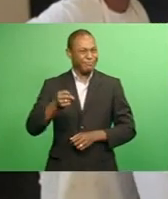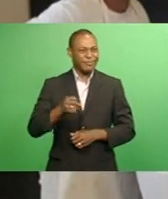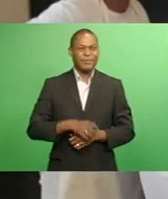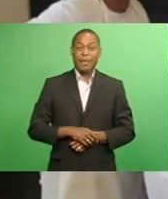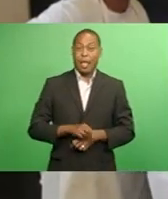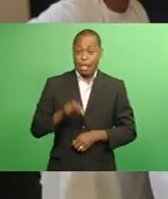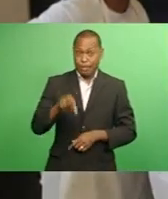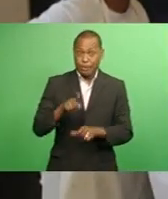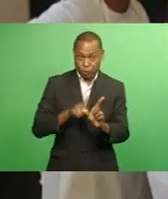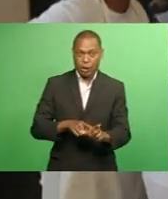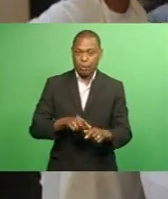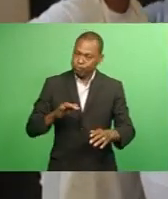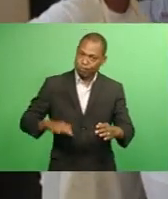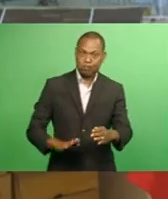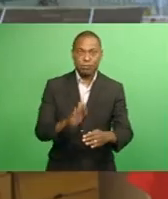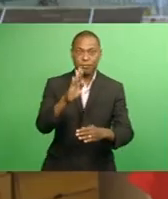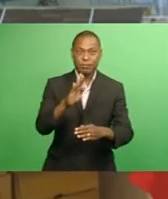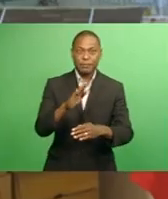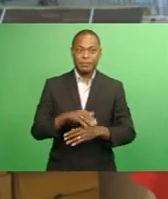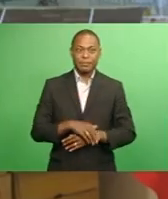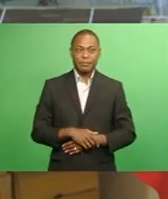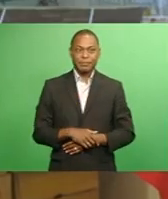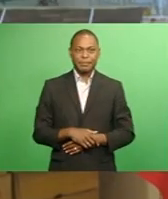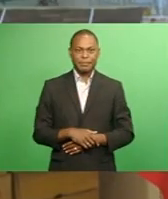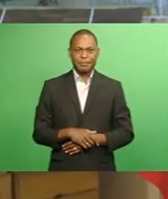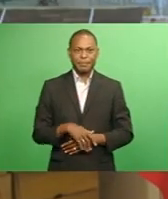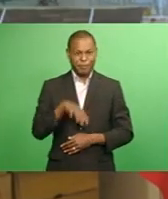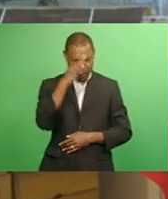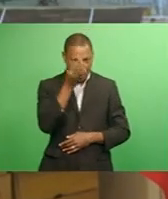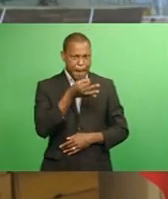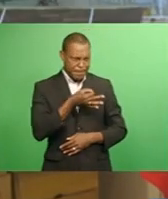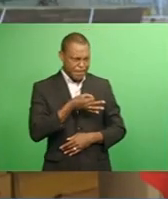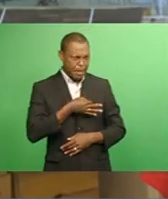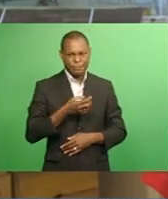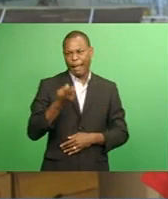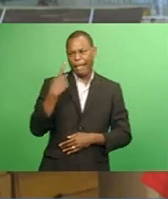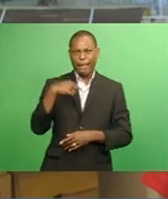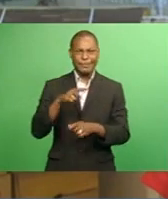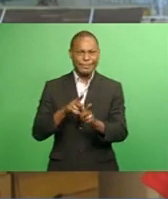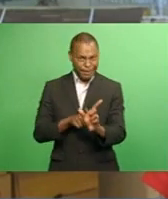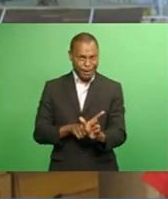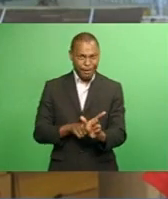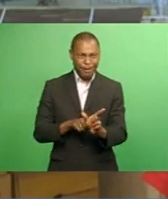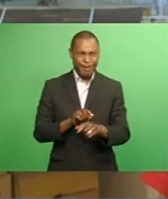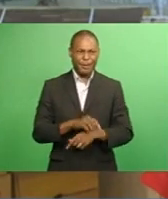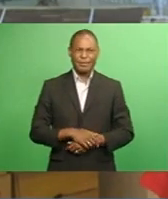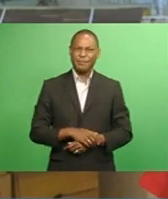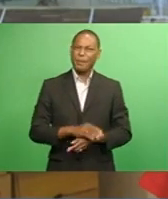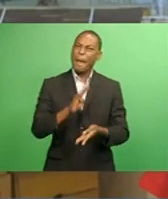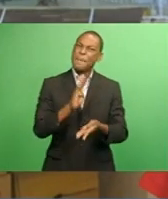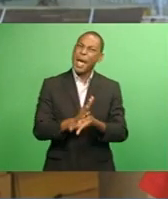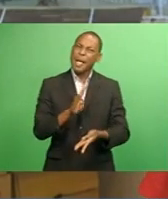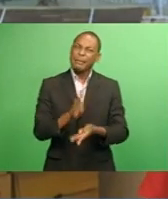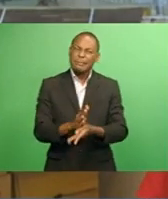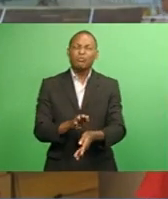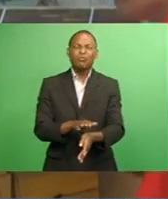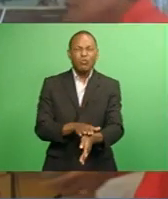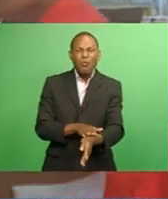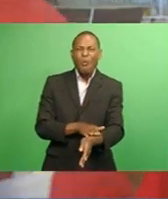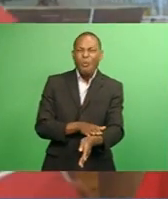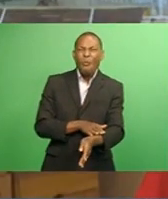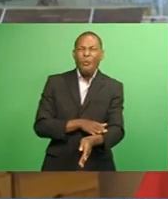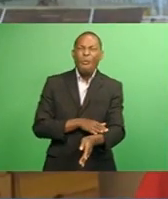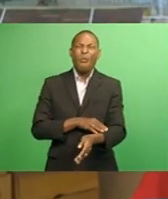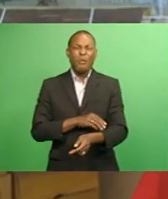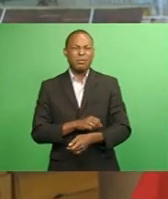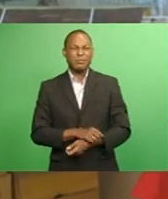a notch. Well, I believe last year our buns was a bit slow and sales was a